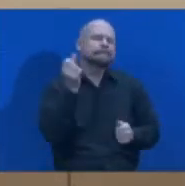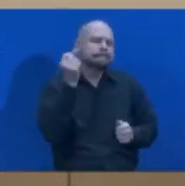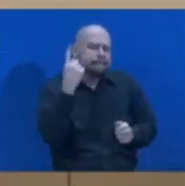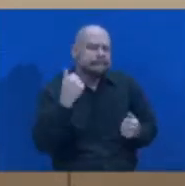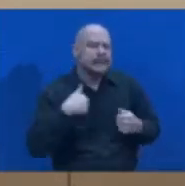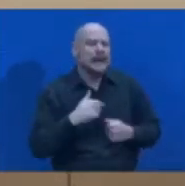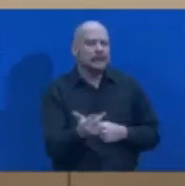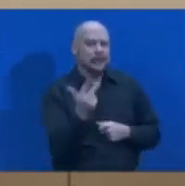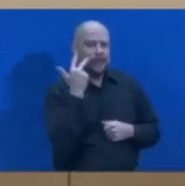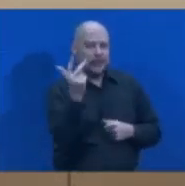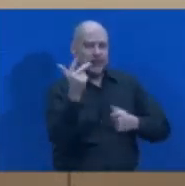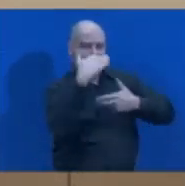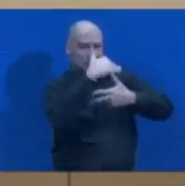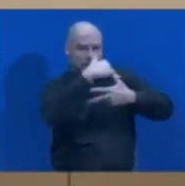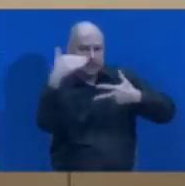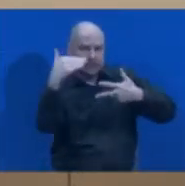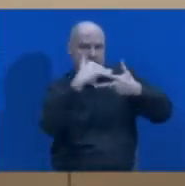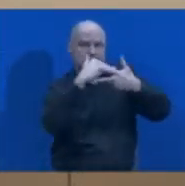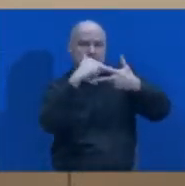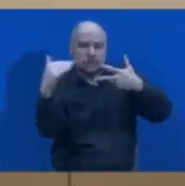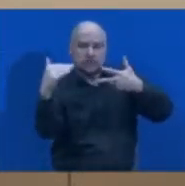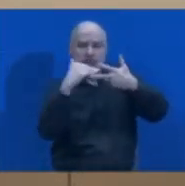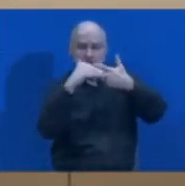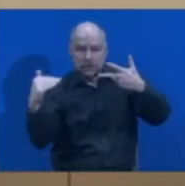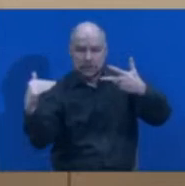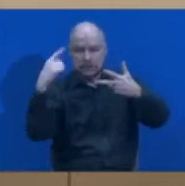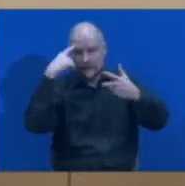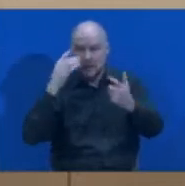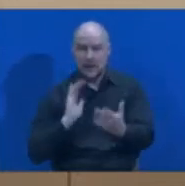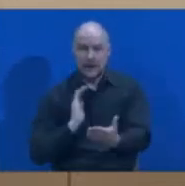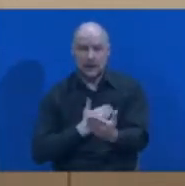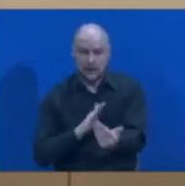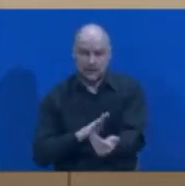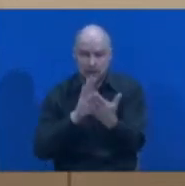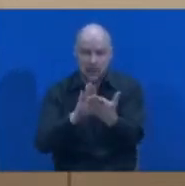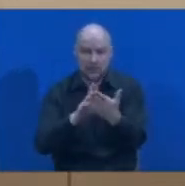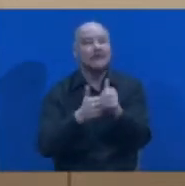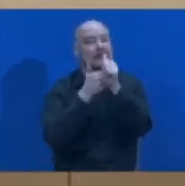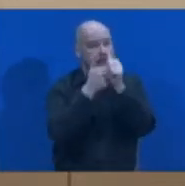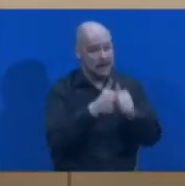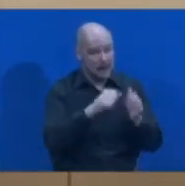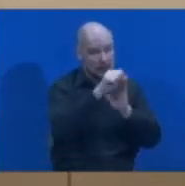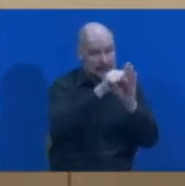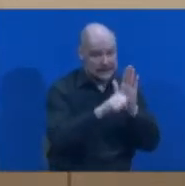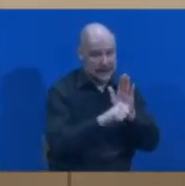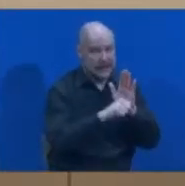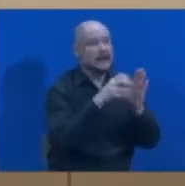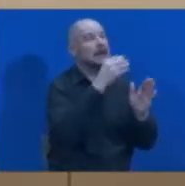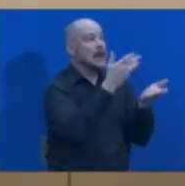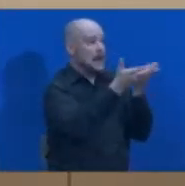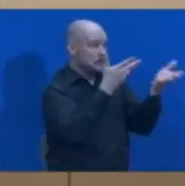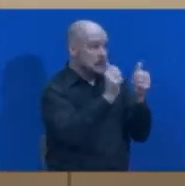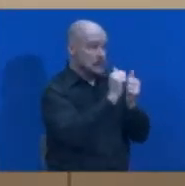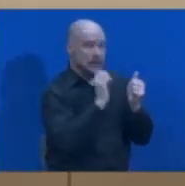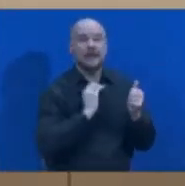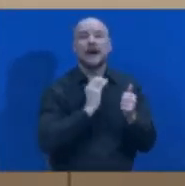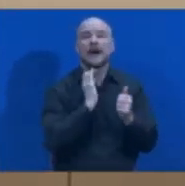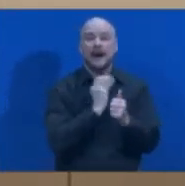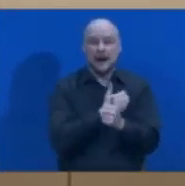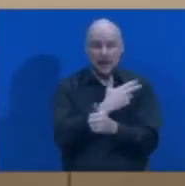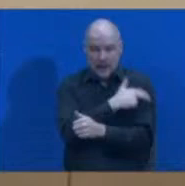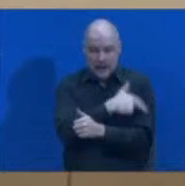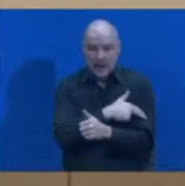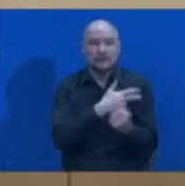three-tiered priority approach that is using guidance from the state as well as discussions with our health systems to determine